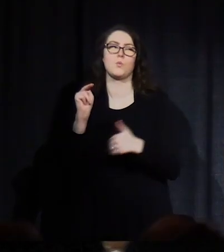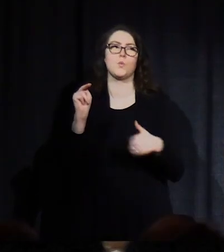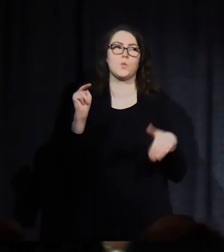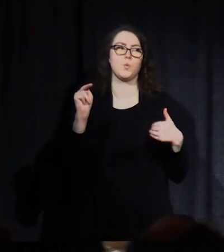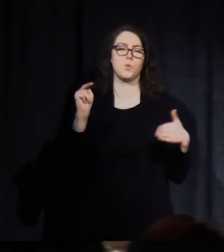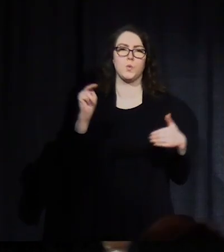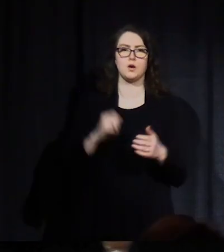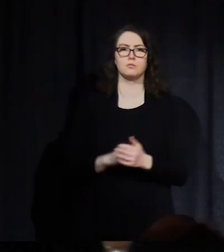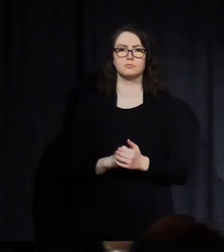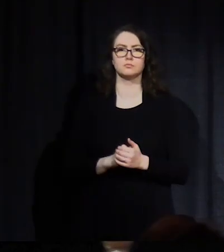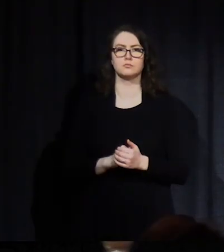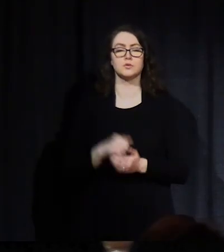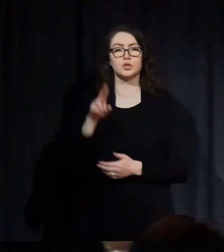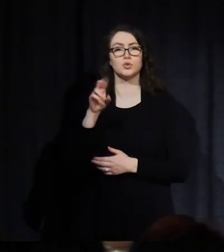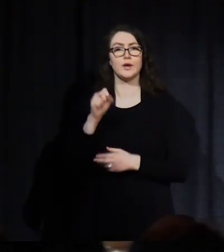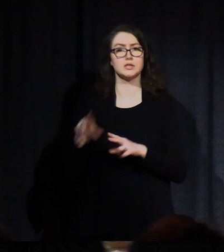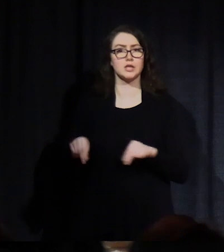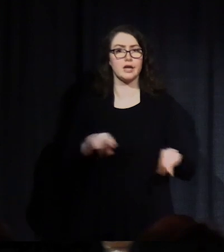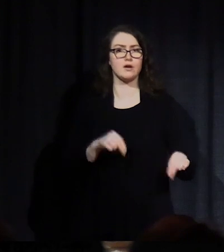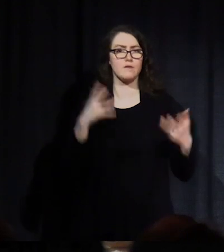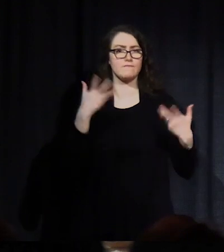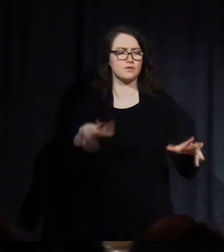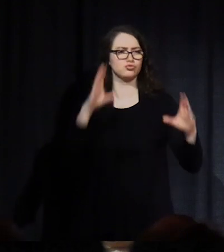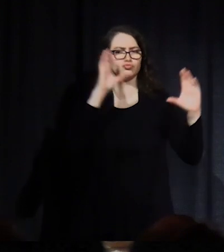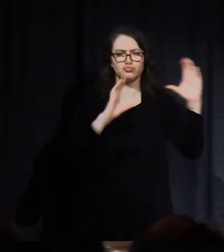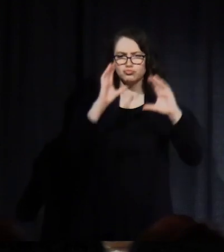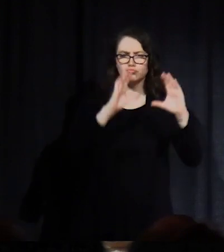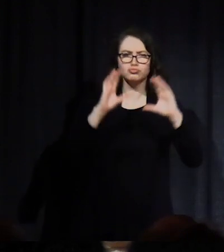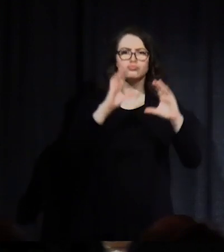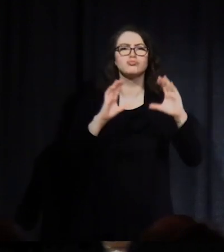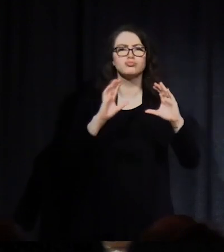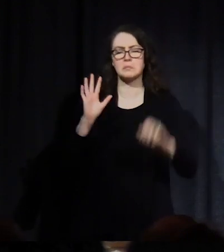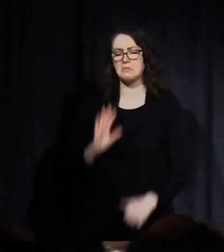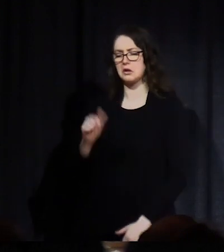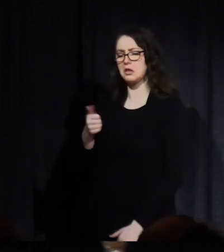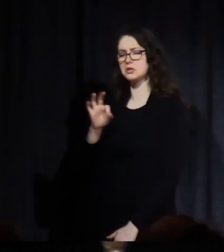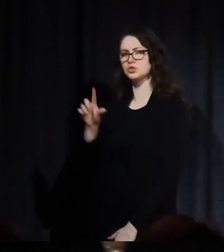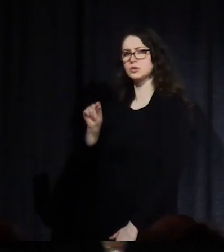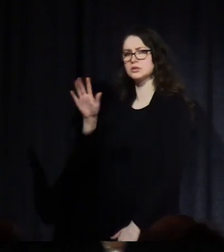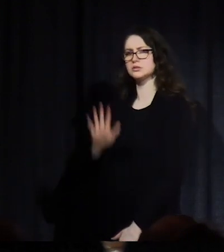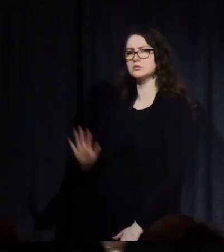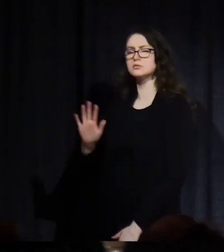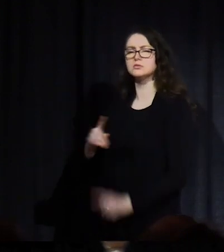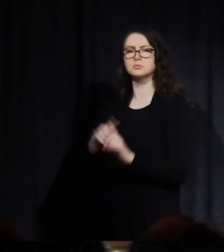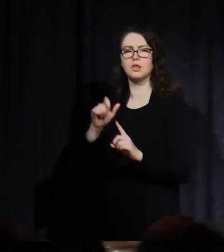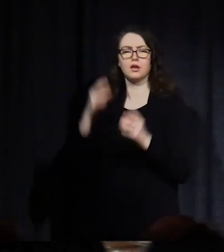The U.S. Navy had already explored much of the North Slope in the 1920s, but even with that information,